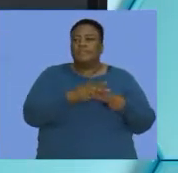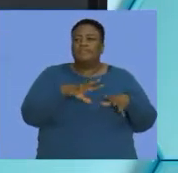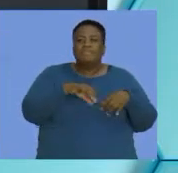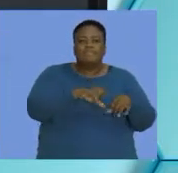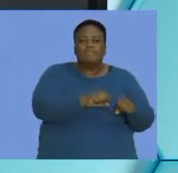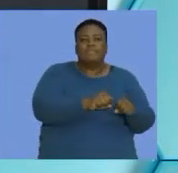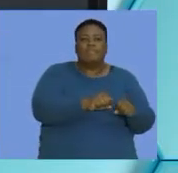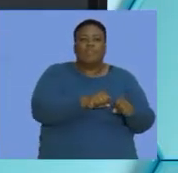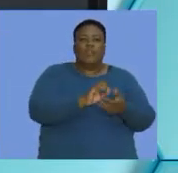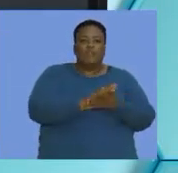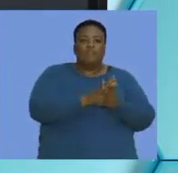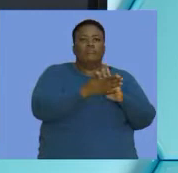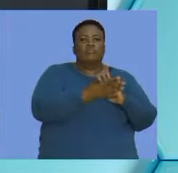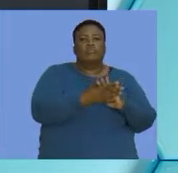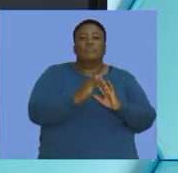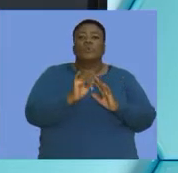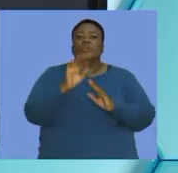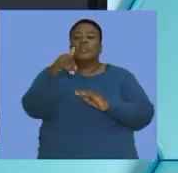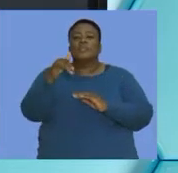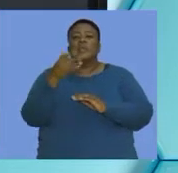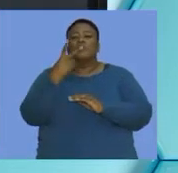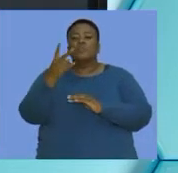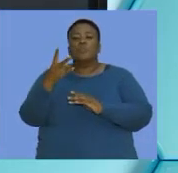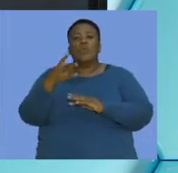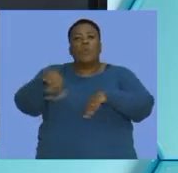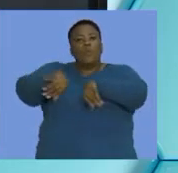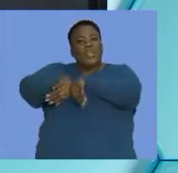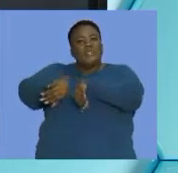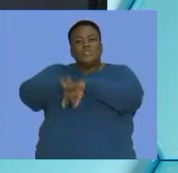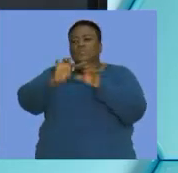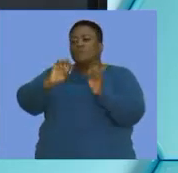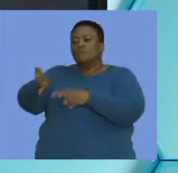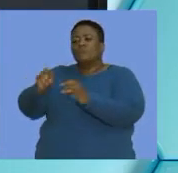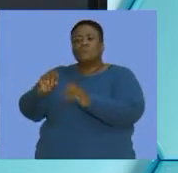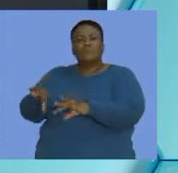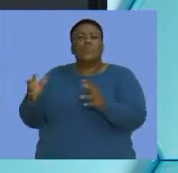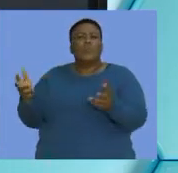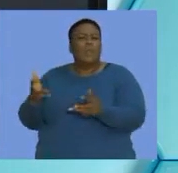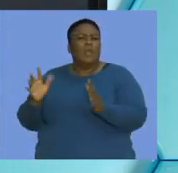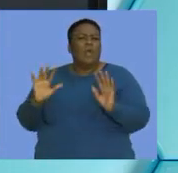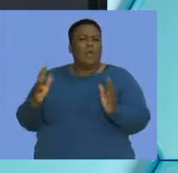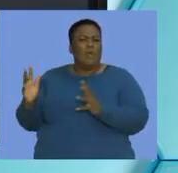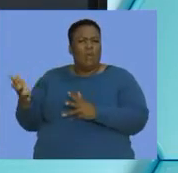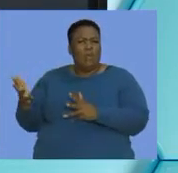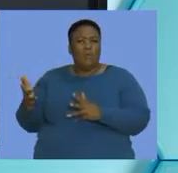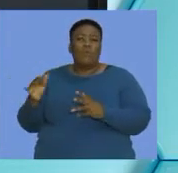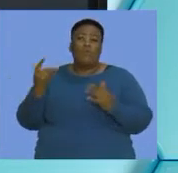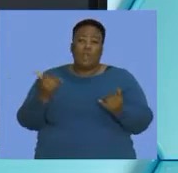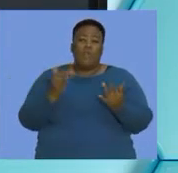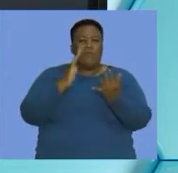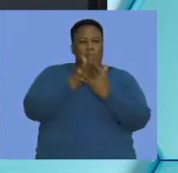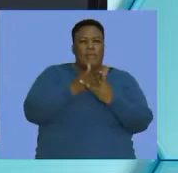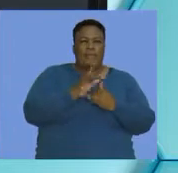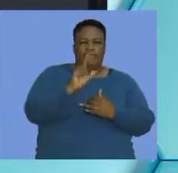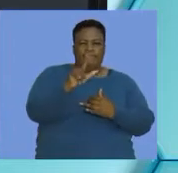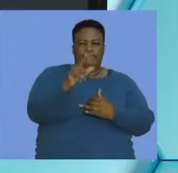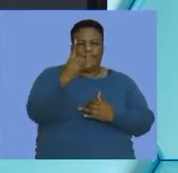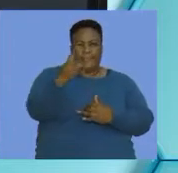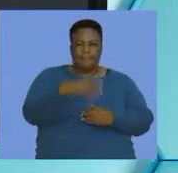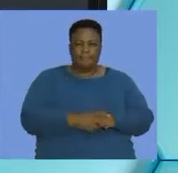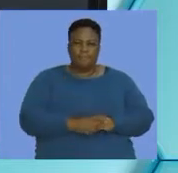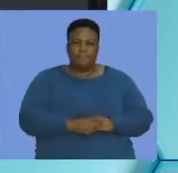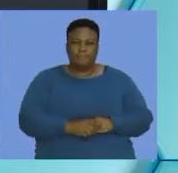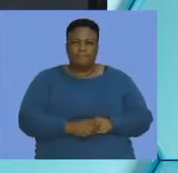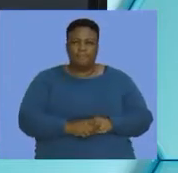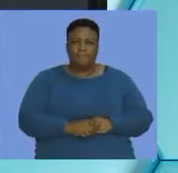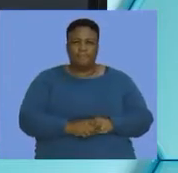into the next session, we will look at waste disposal. So you guys need to get a break from my side, short